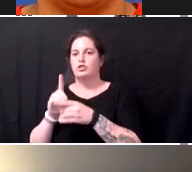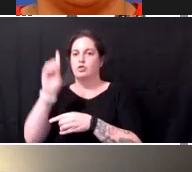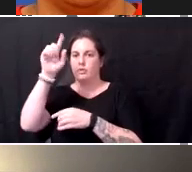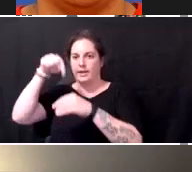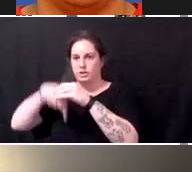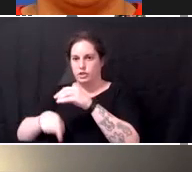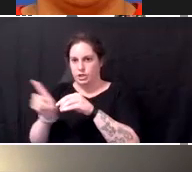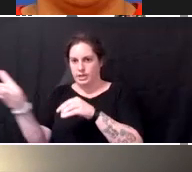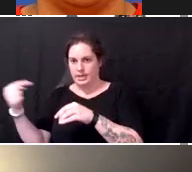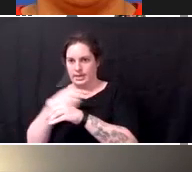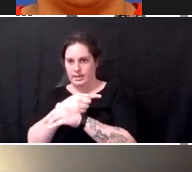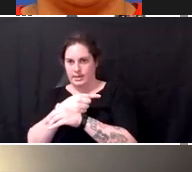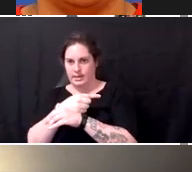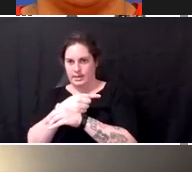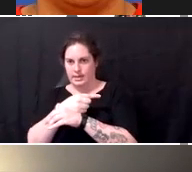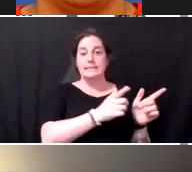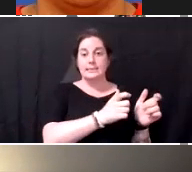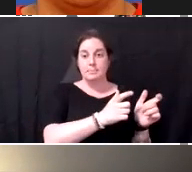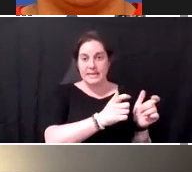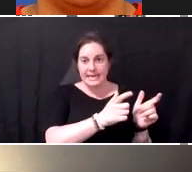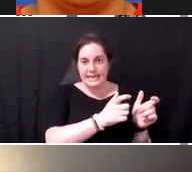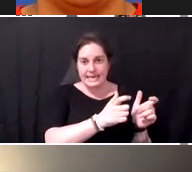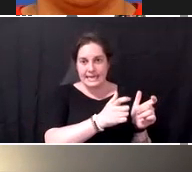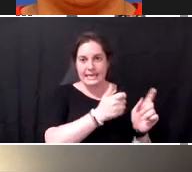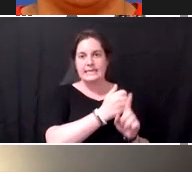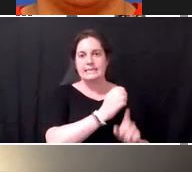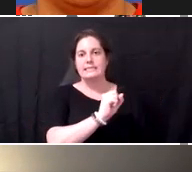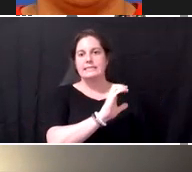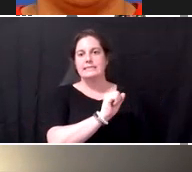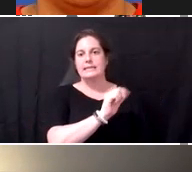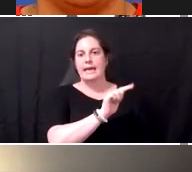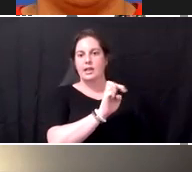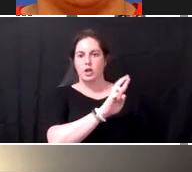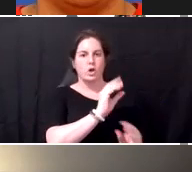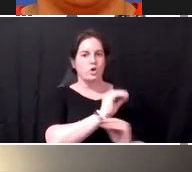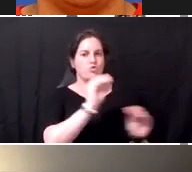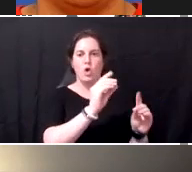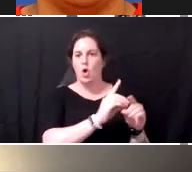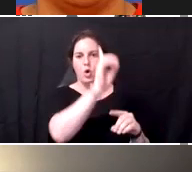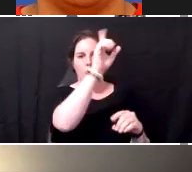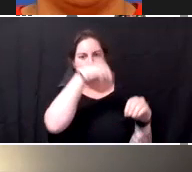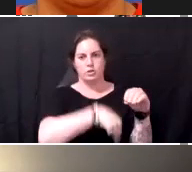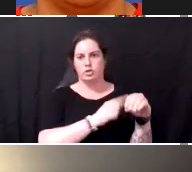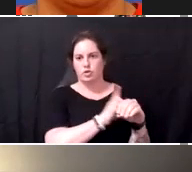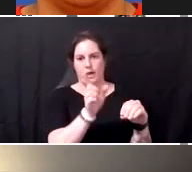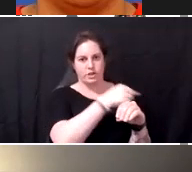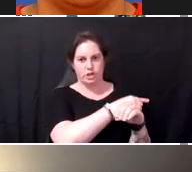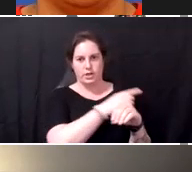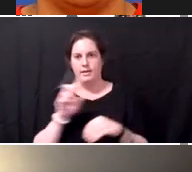Speed is a scalar that does not involve direction. Velocity looks at how